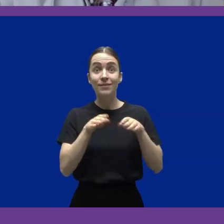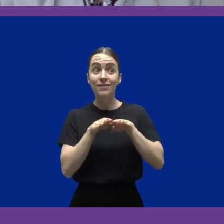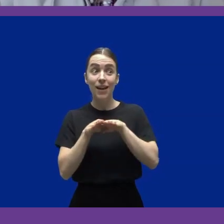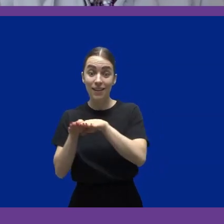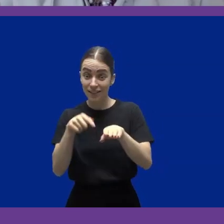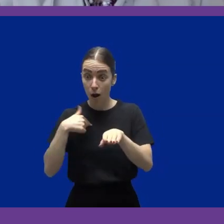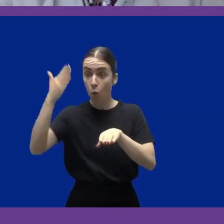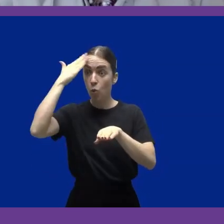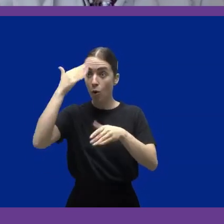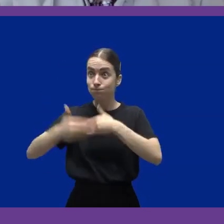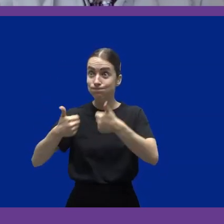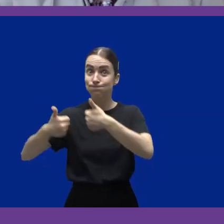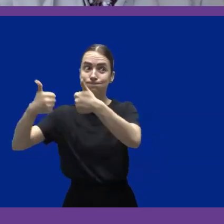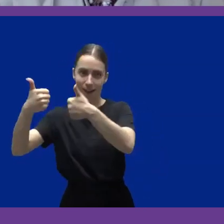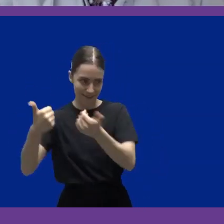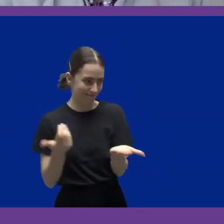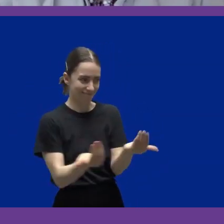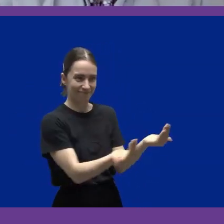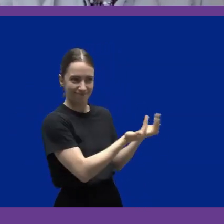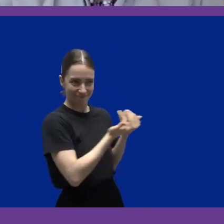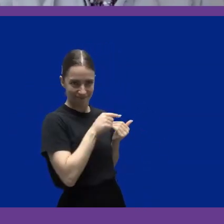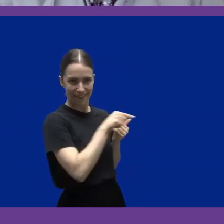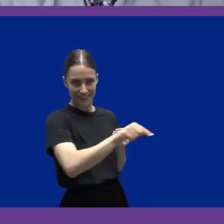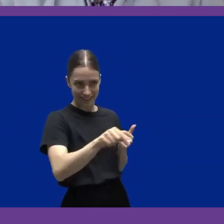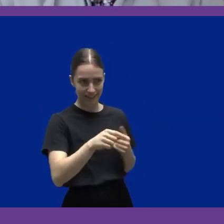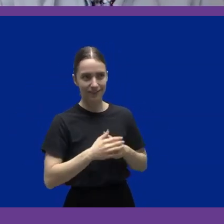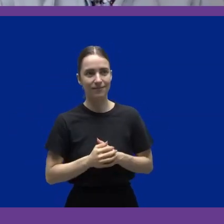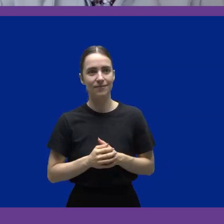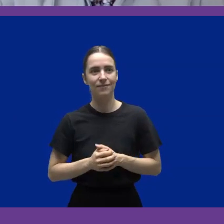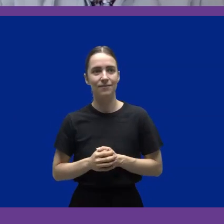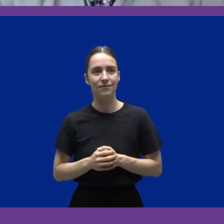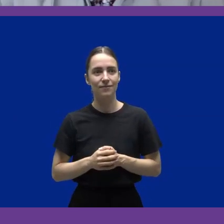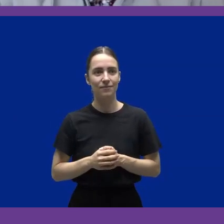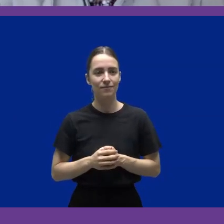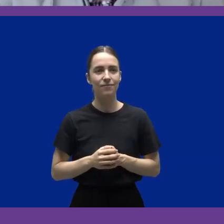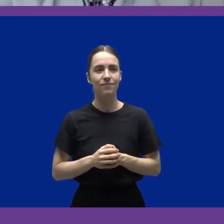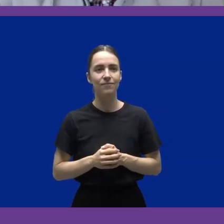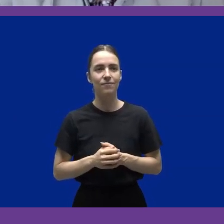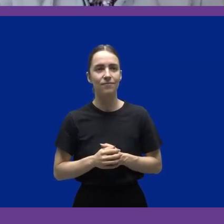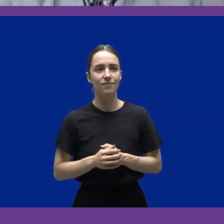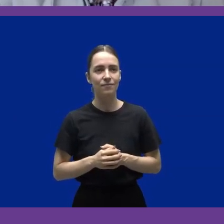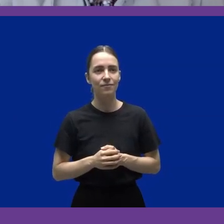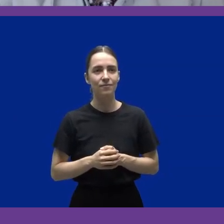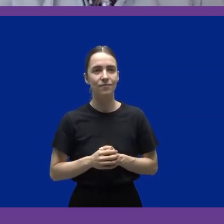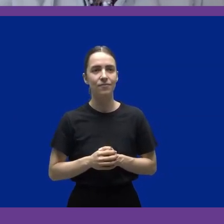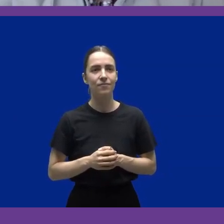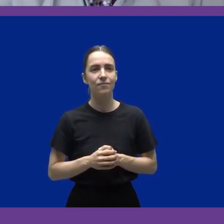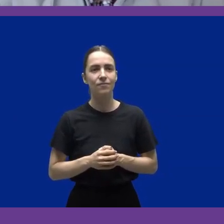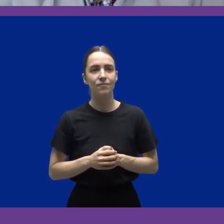organizations called ANEC and ETSI. All three of them are involved in the development of those